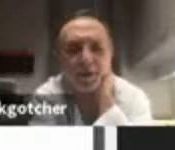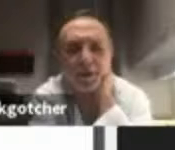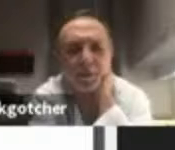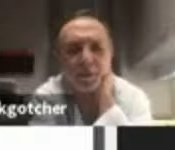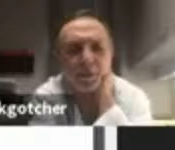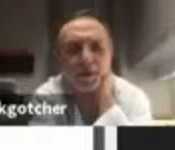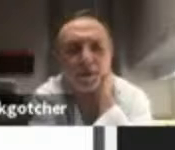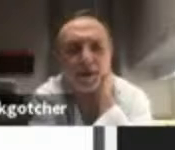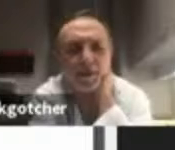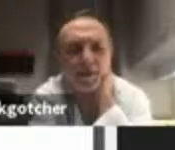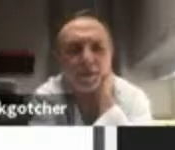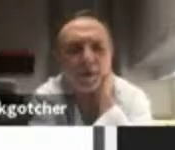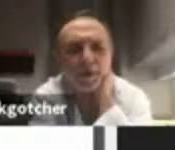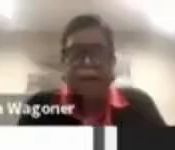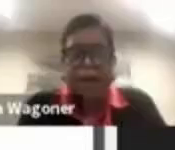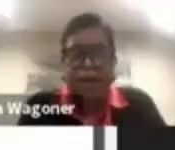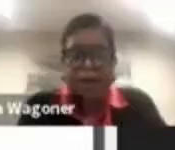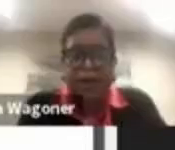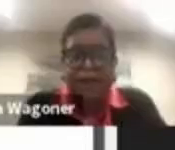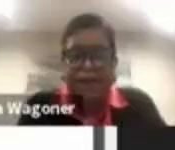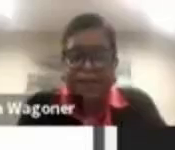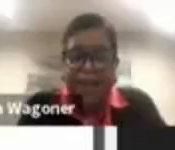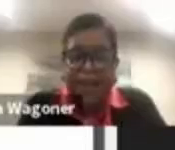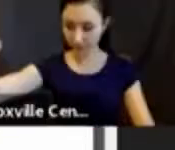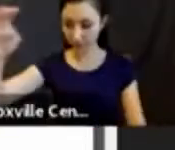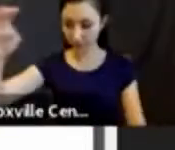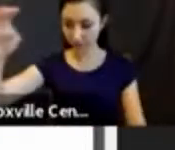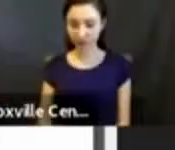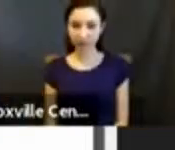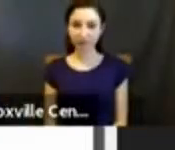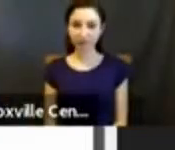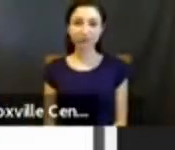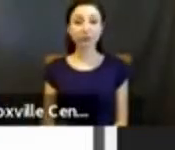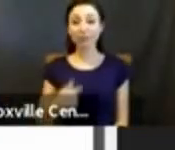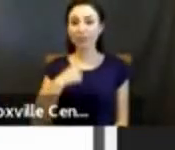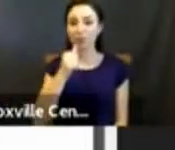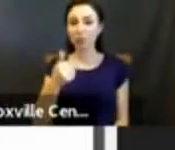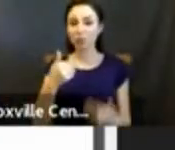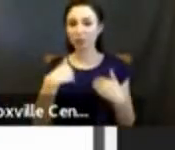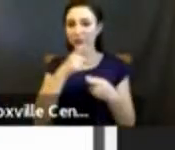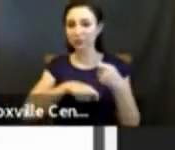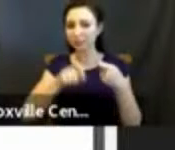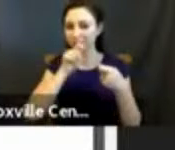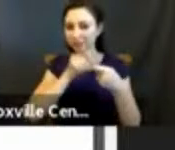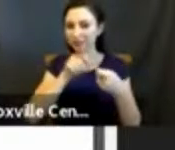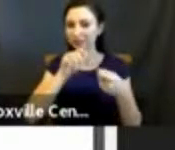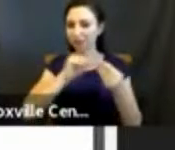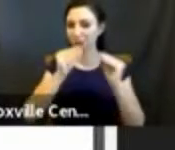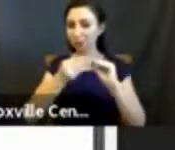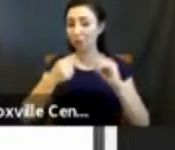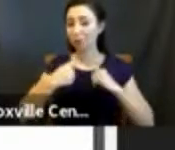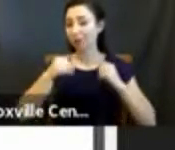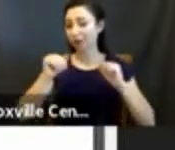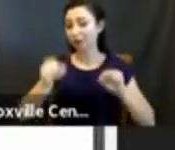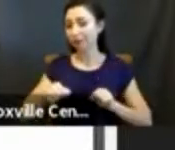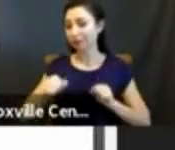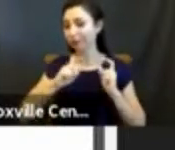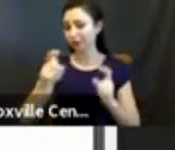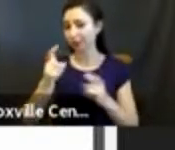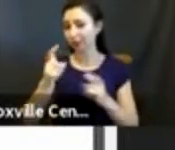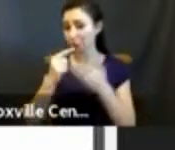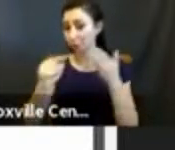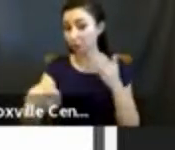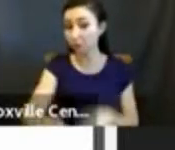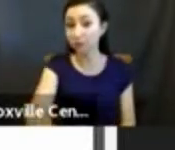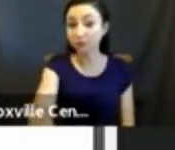or what is that? I don't have an exact figure, but I can have that for you next week. Okay. Okay. I sure